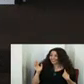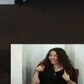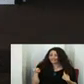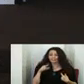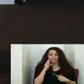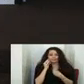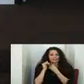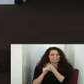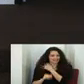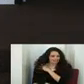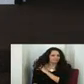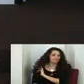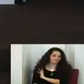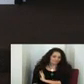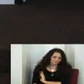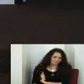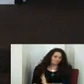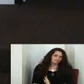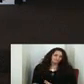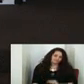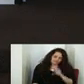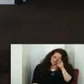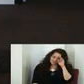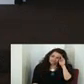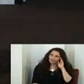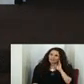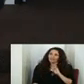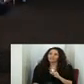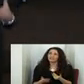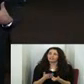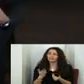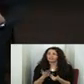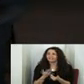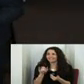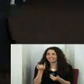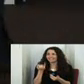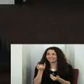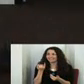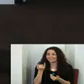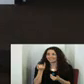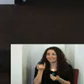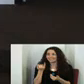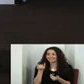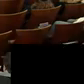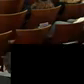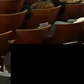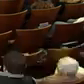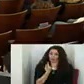Jesus? You know, it makes it so much easier when I don't feel I'm just up here on my own.